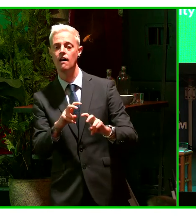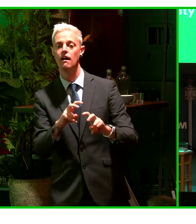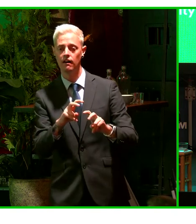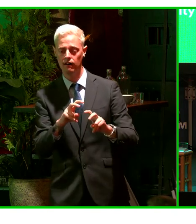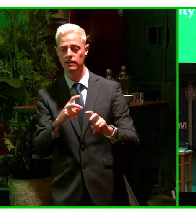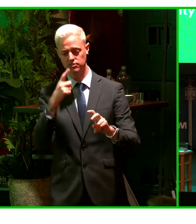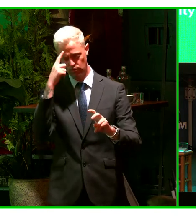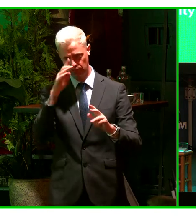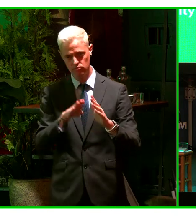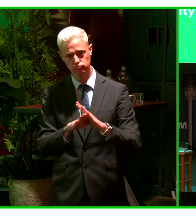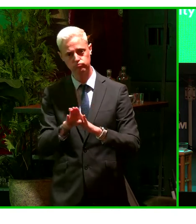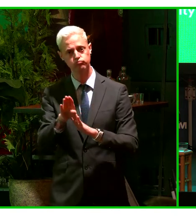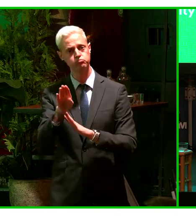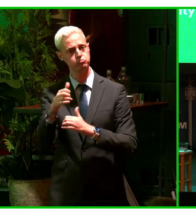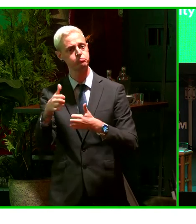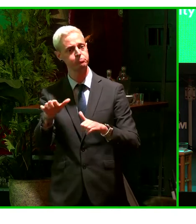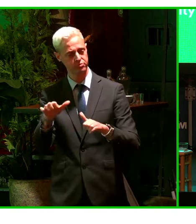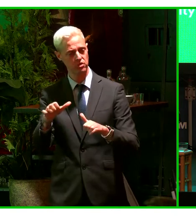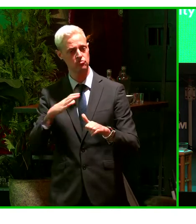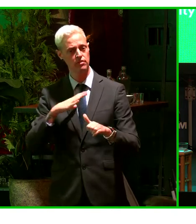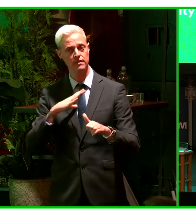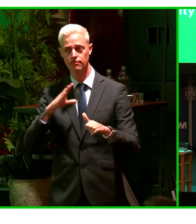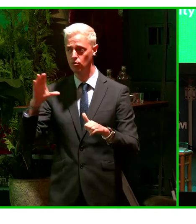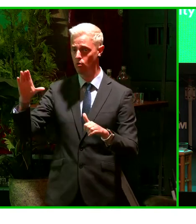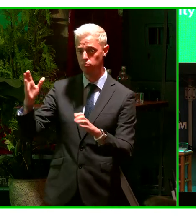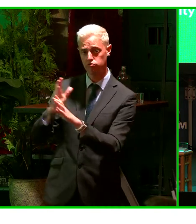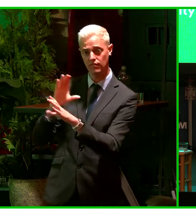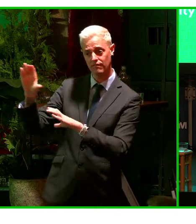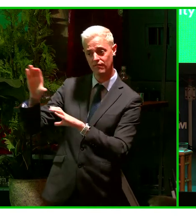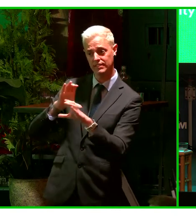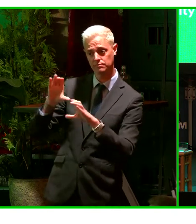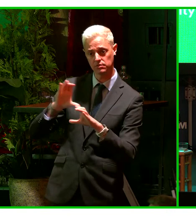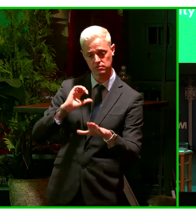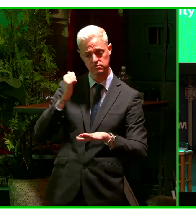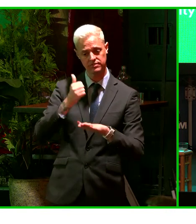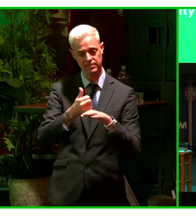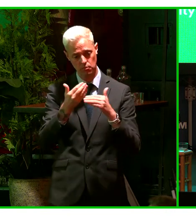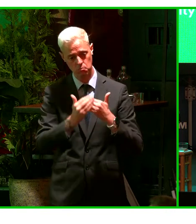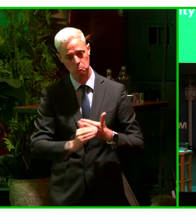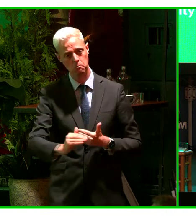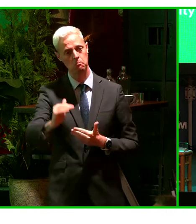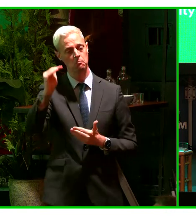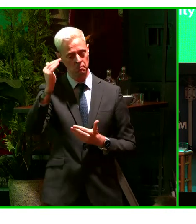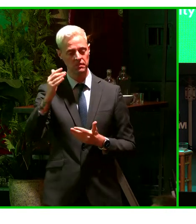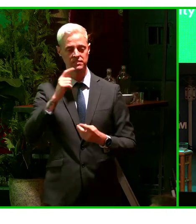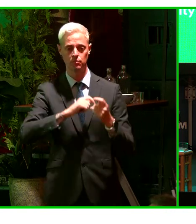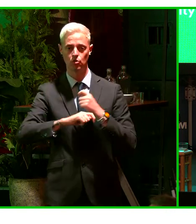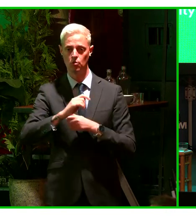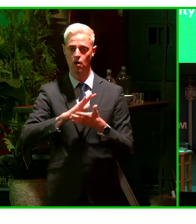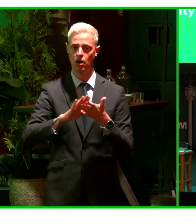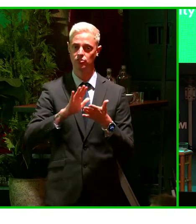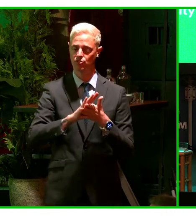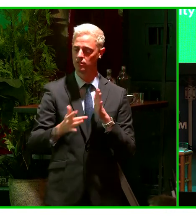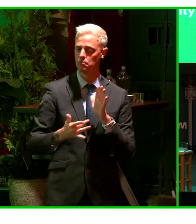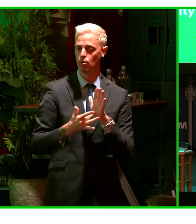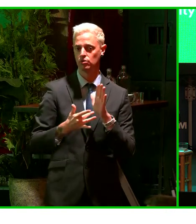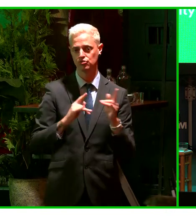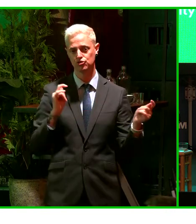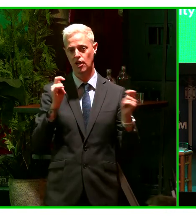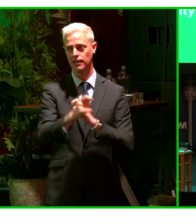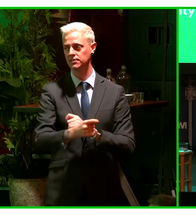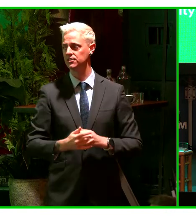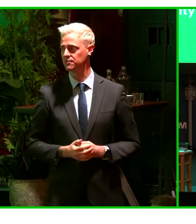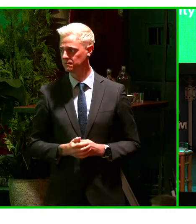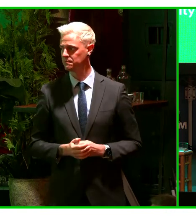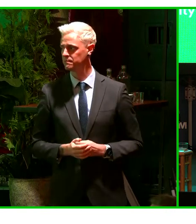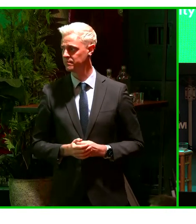a tipping point when it comes to the private investment that needs to happen to make hydrogen economy a really significant thing. And